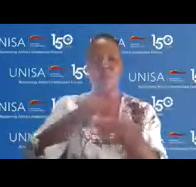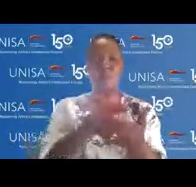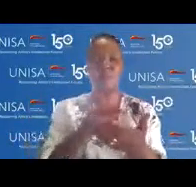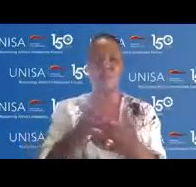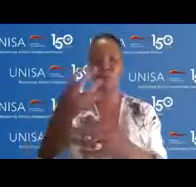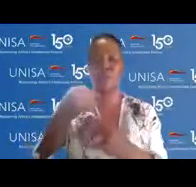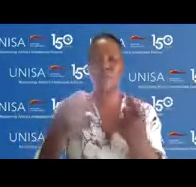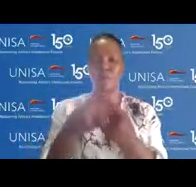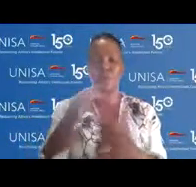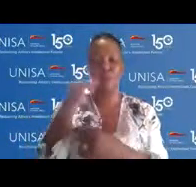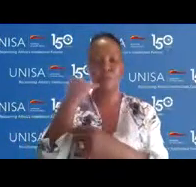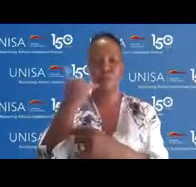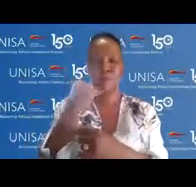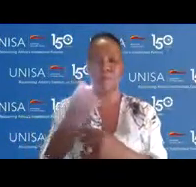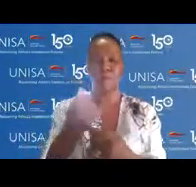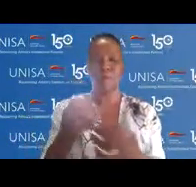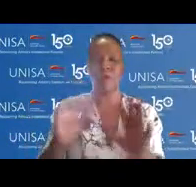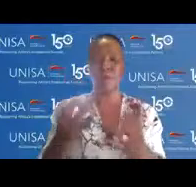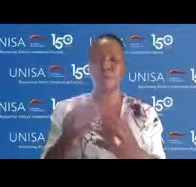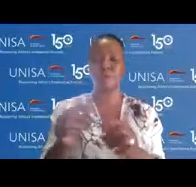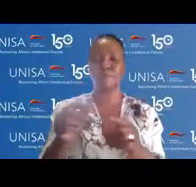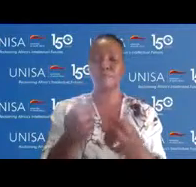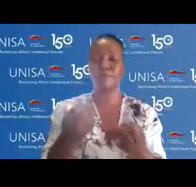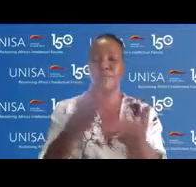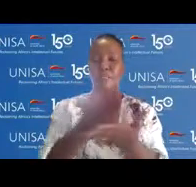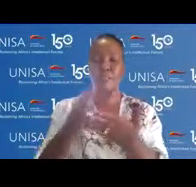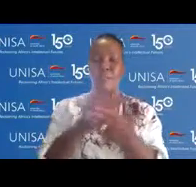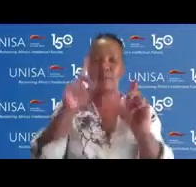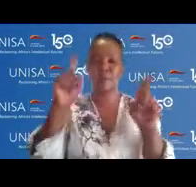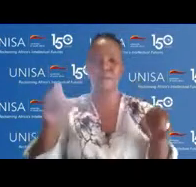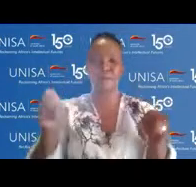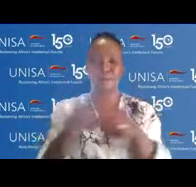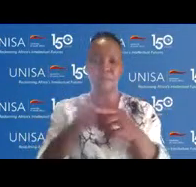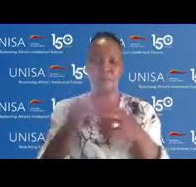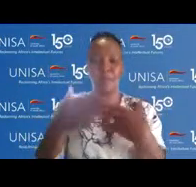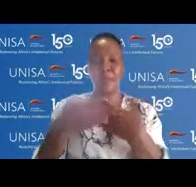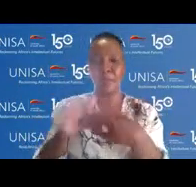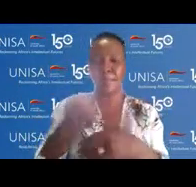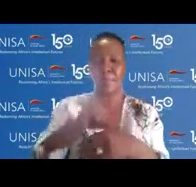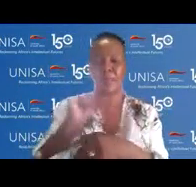presentation quickly. Okay, so let me start up my little